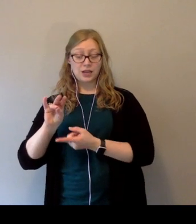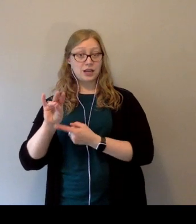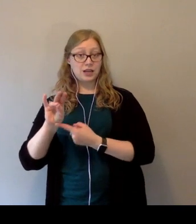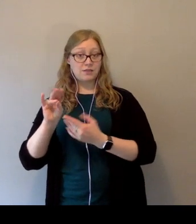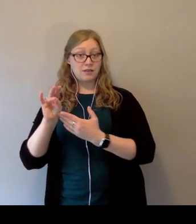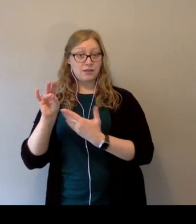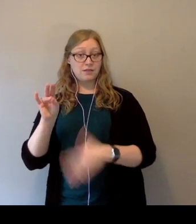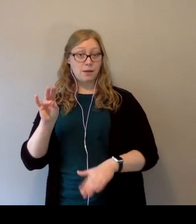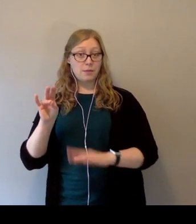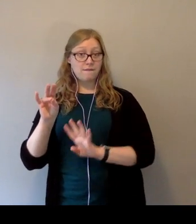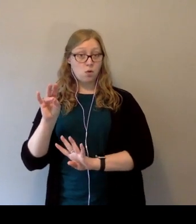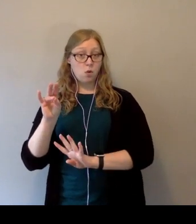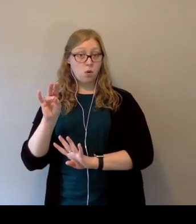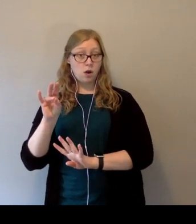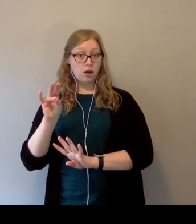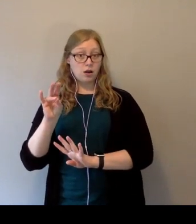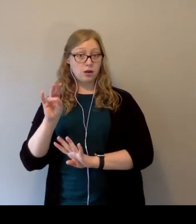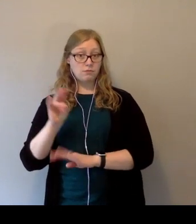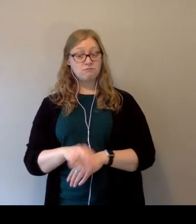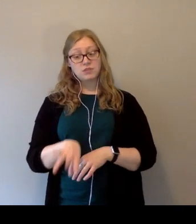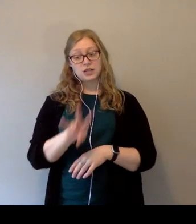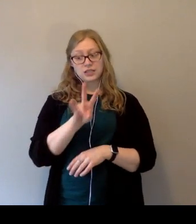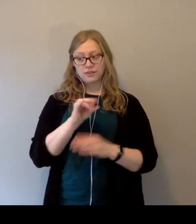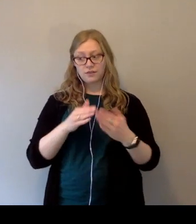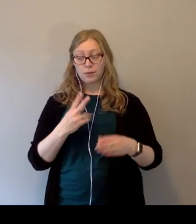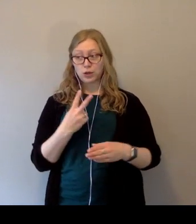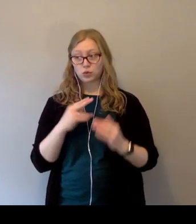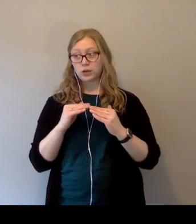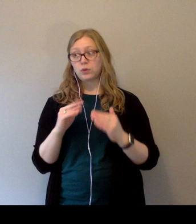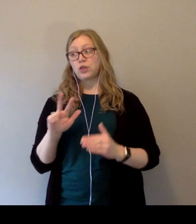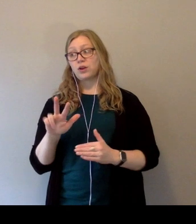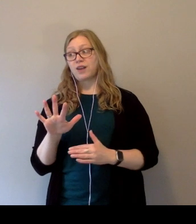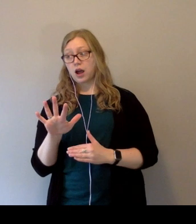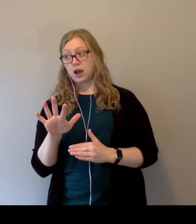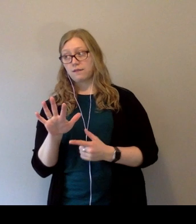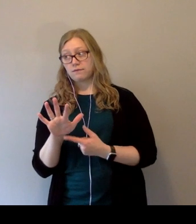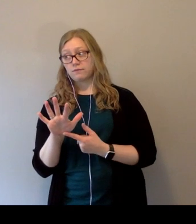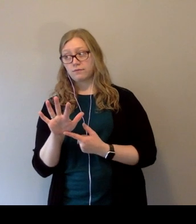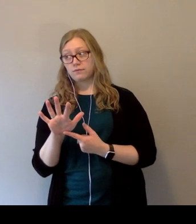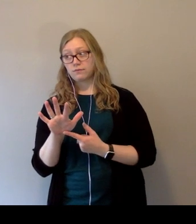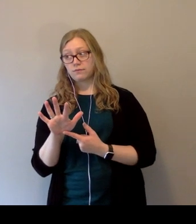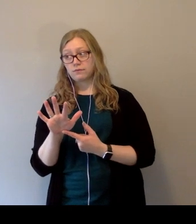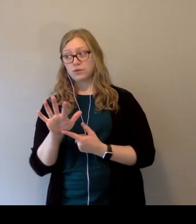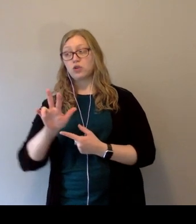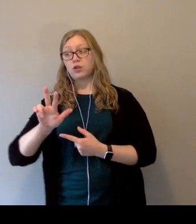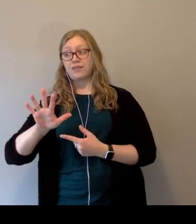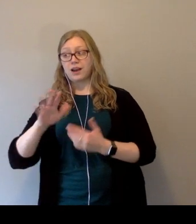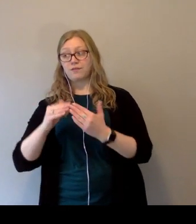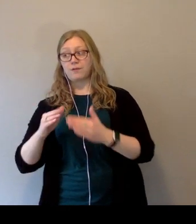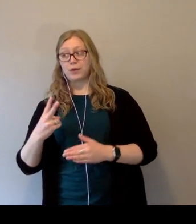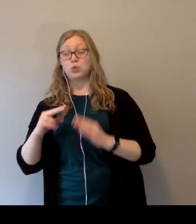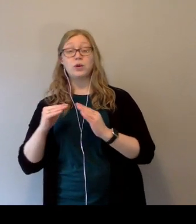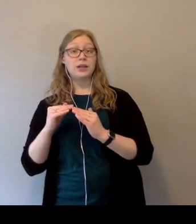4. Half of 70 is 35, and so this would be 17.5